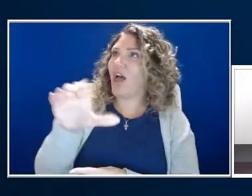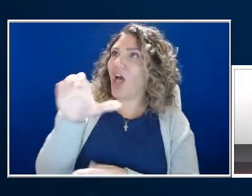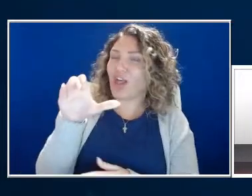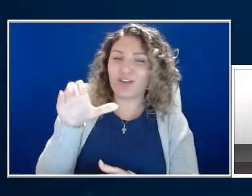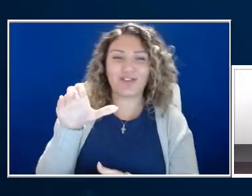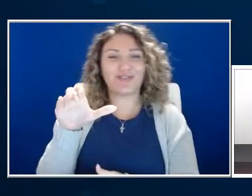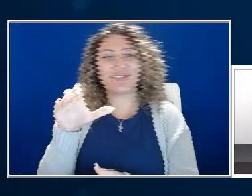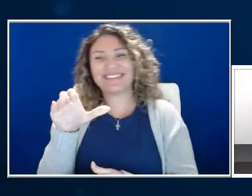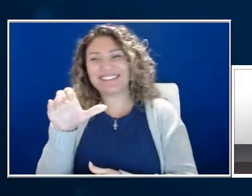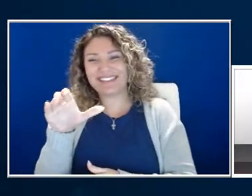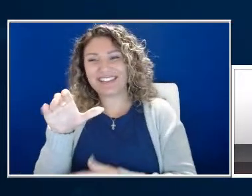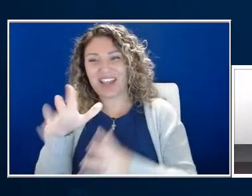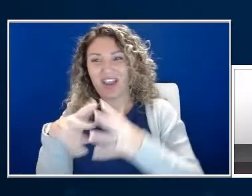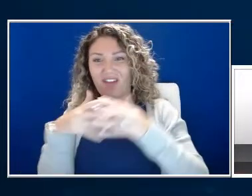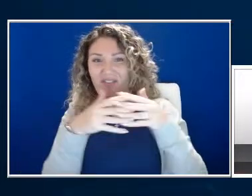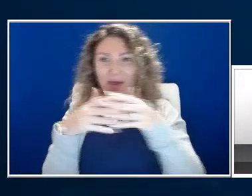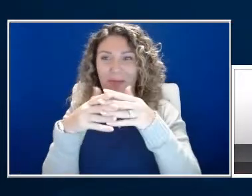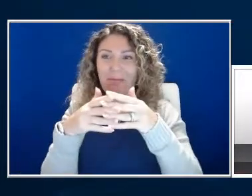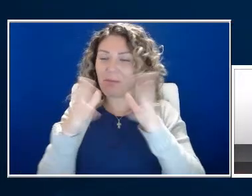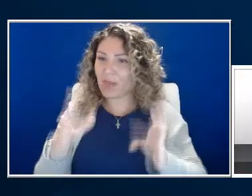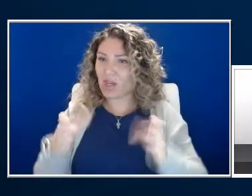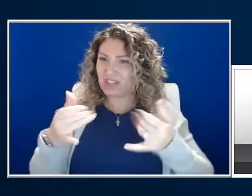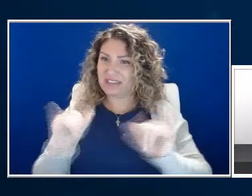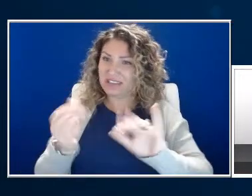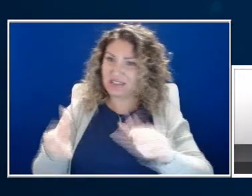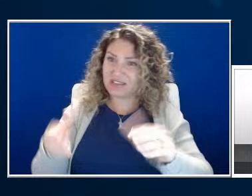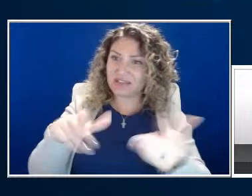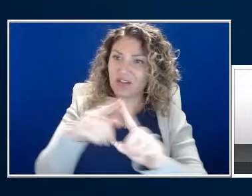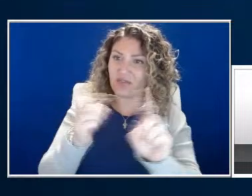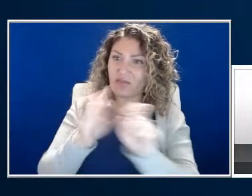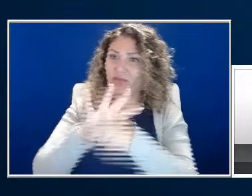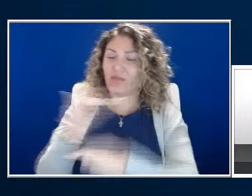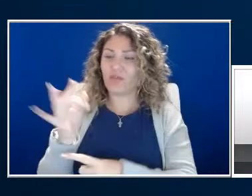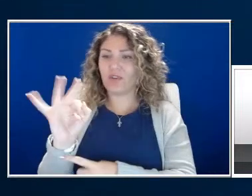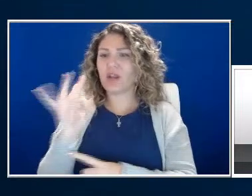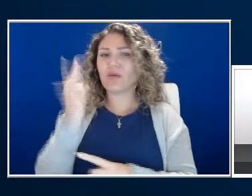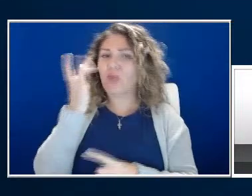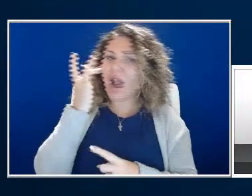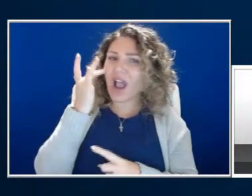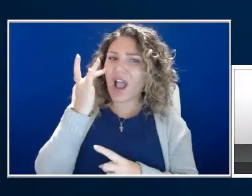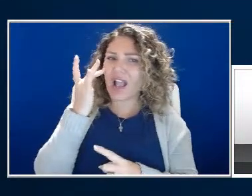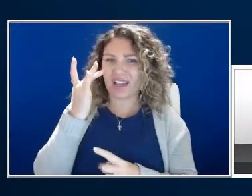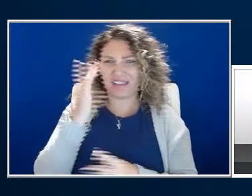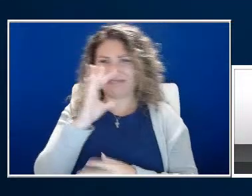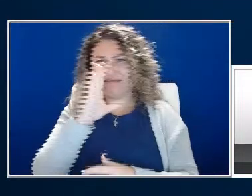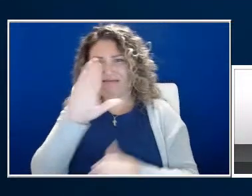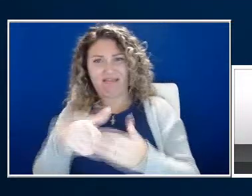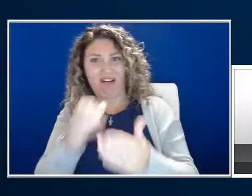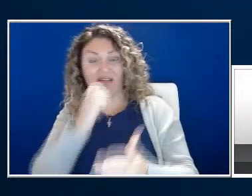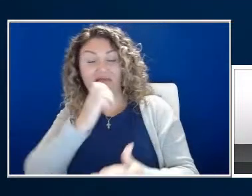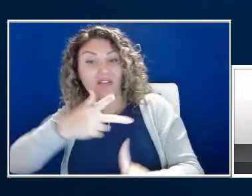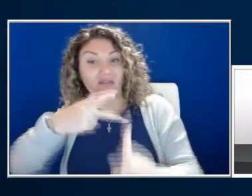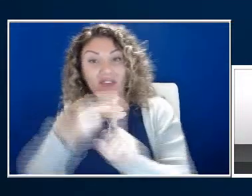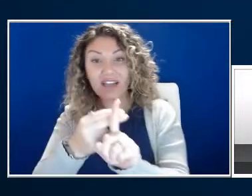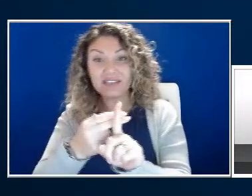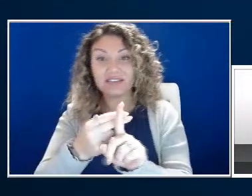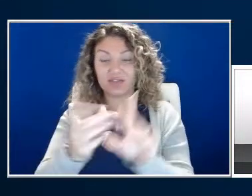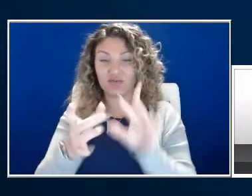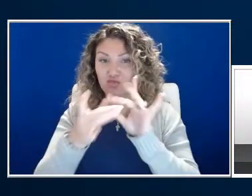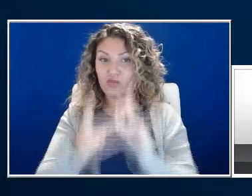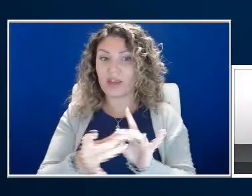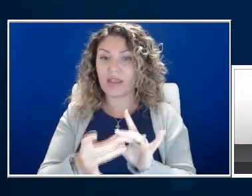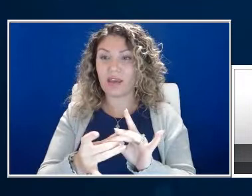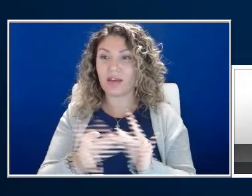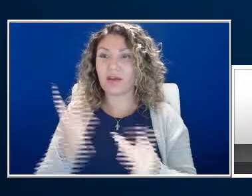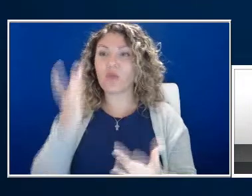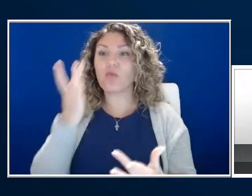Americans still dying from COVID-19. Yeah. Why is that? Is this all unvaccinated related? Why the